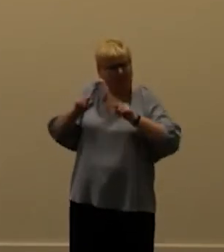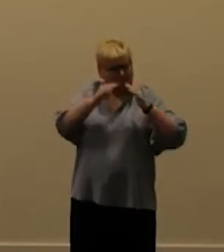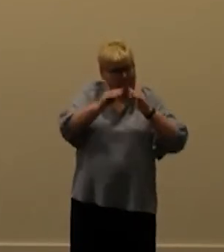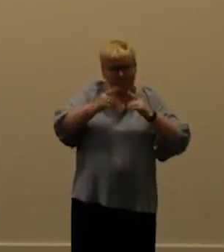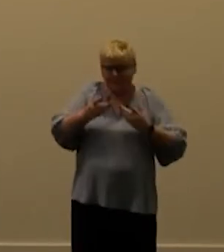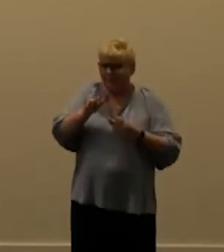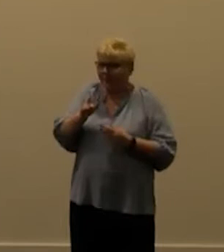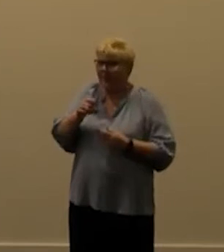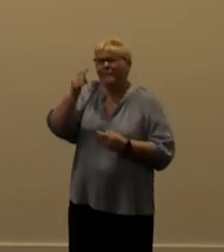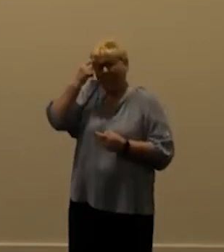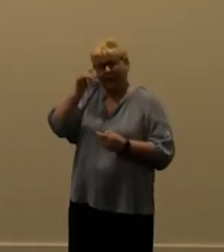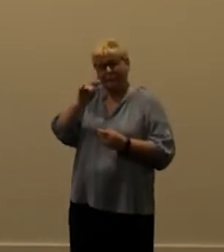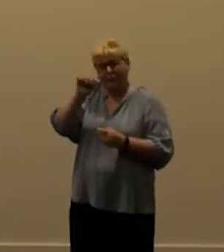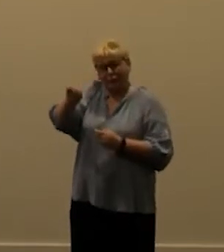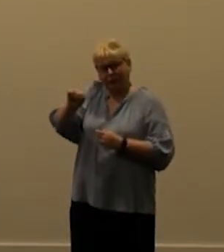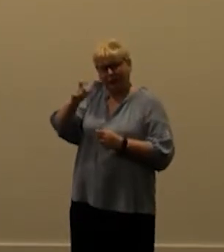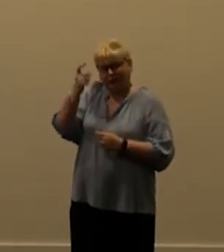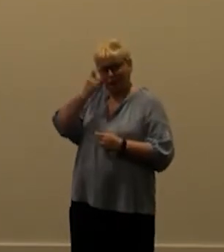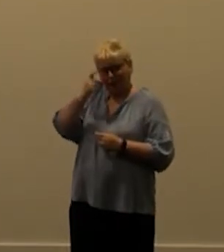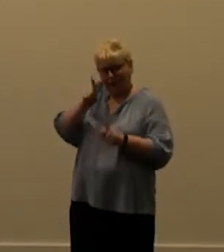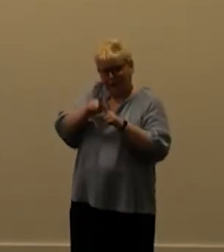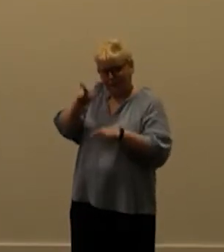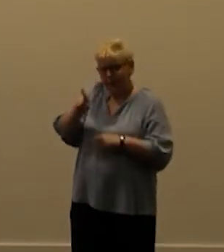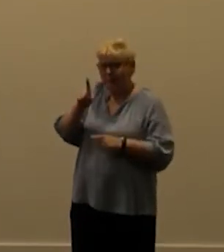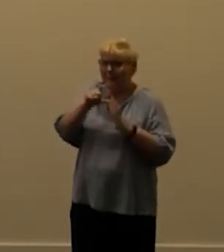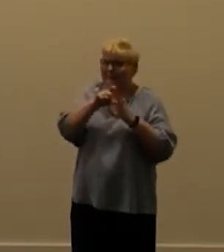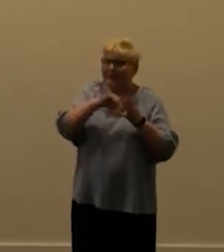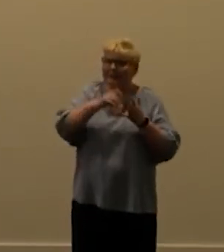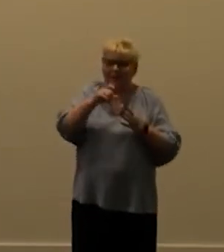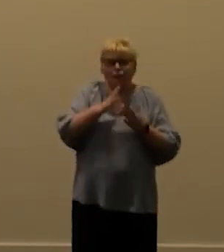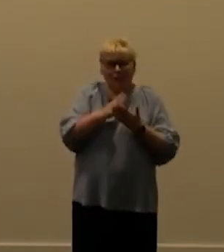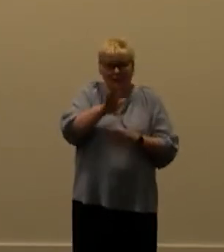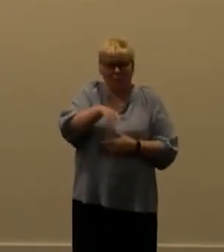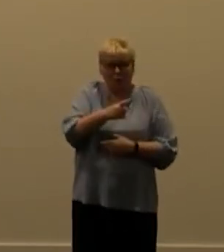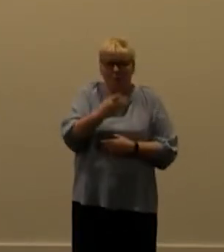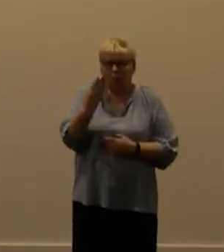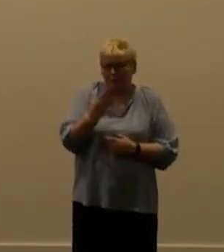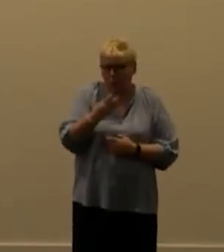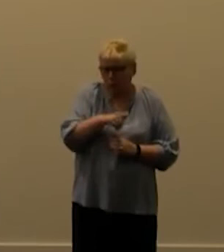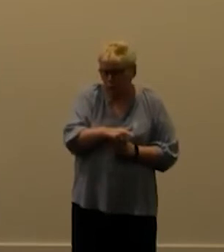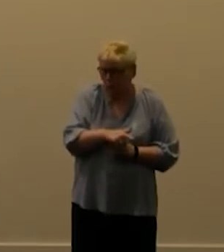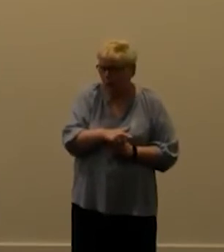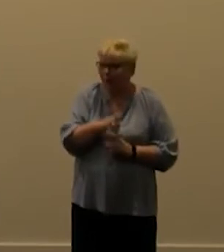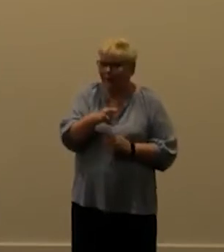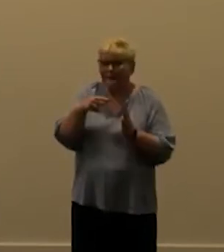I think you got me along the right lines. I like the thinking of that. But, I mean, DSC's come from a Windows background. That's really what I would think. Terraform is,